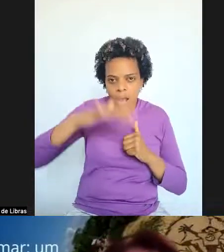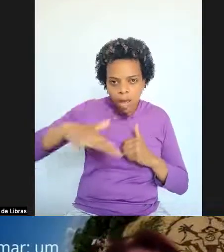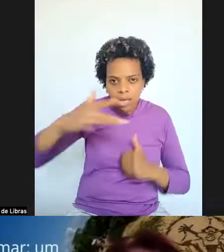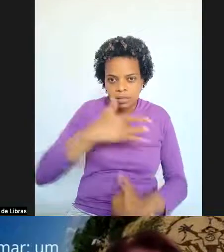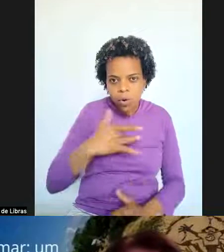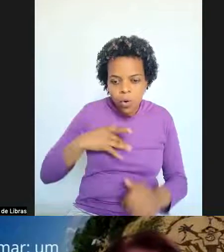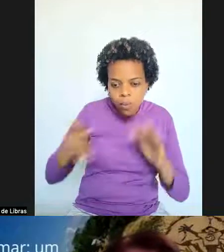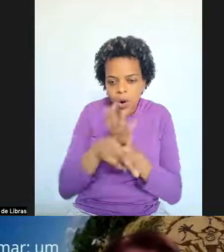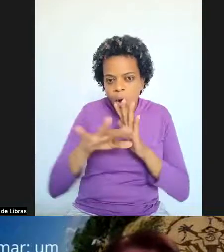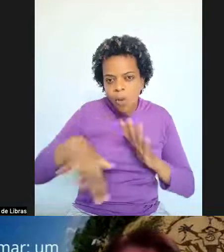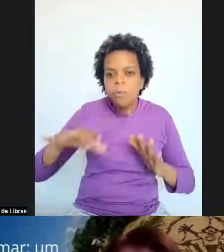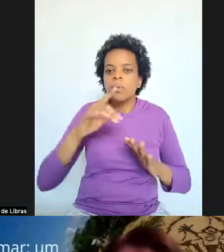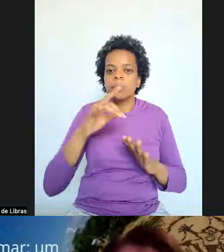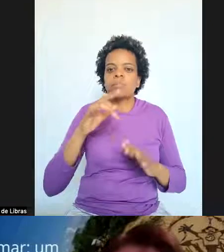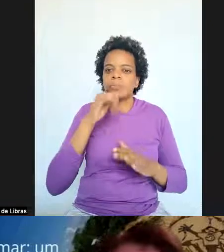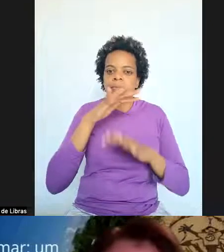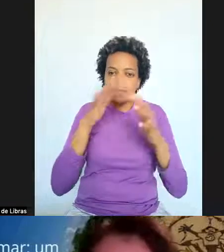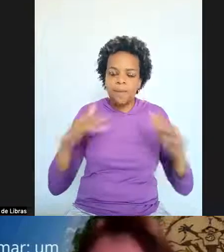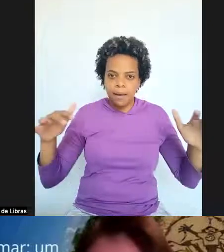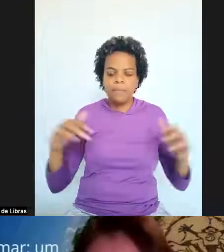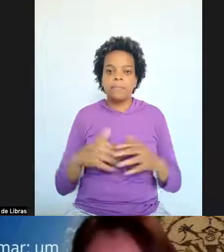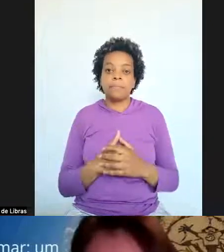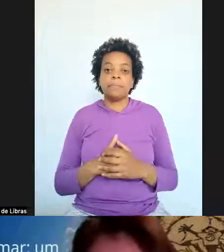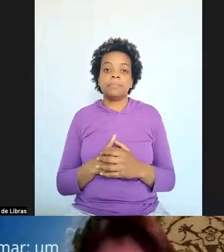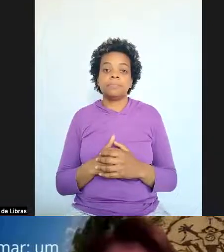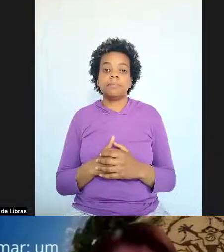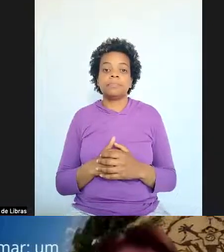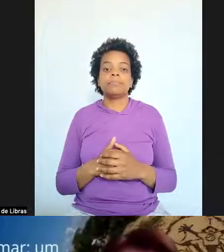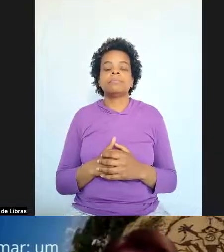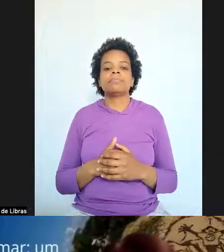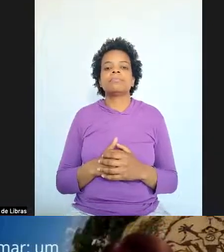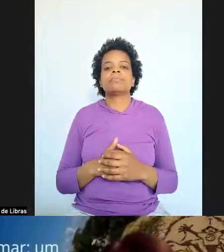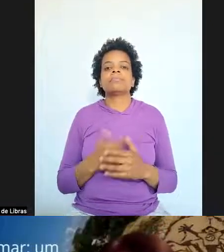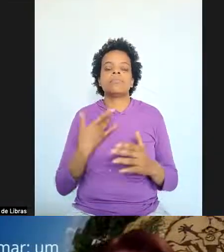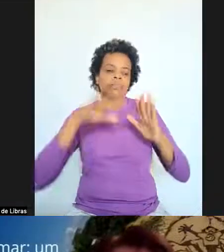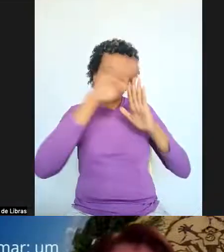also related to the Ocean Health Index.